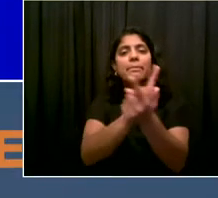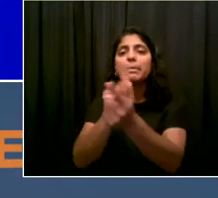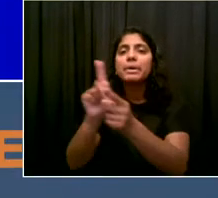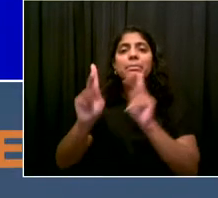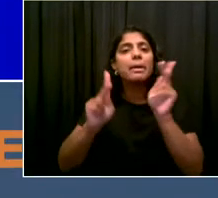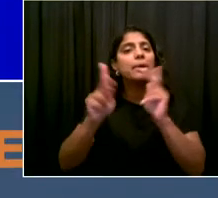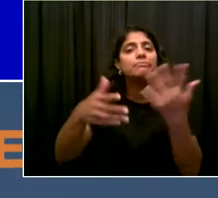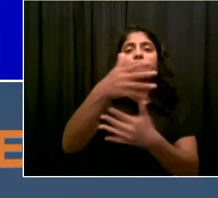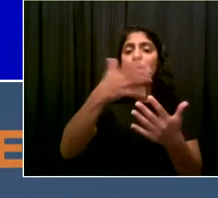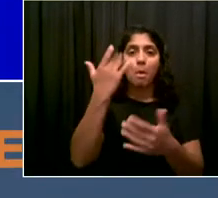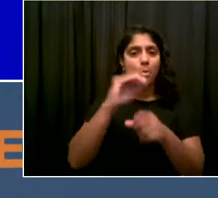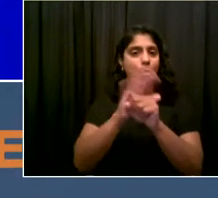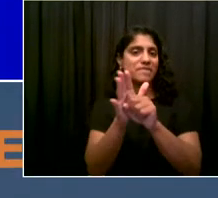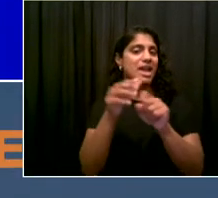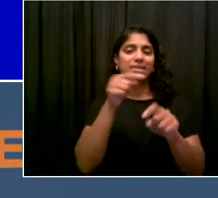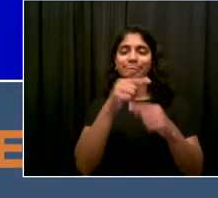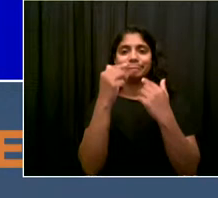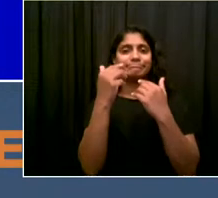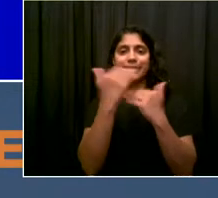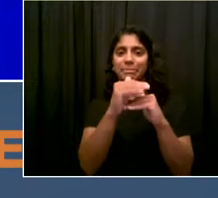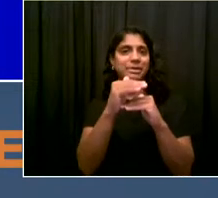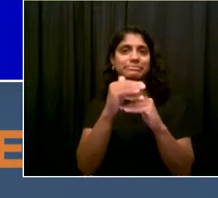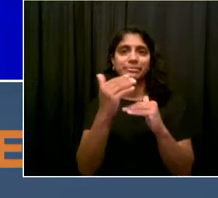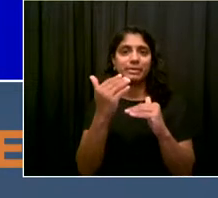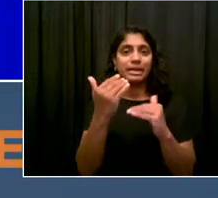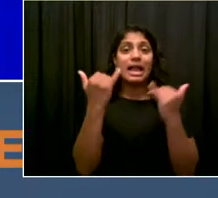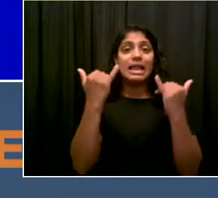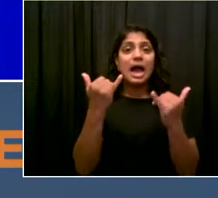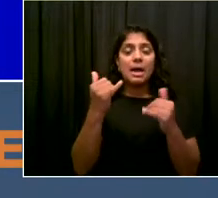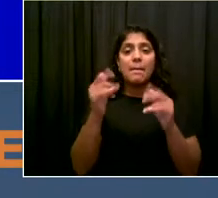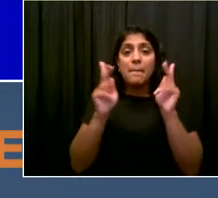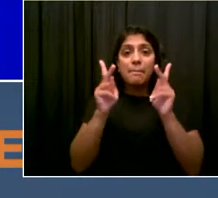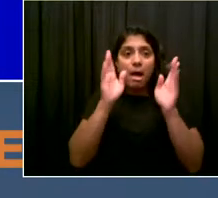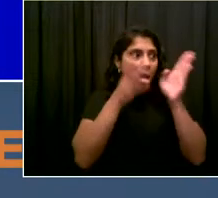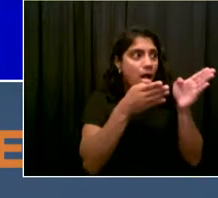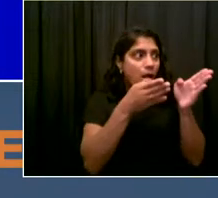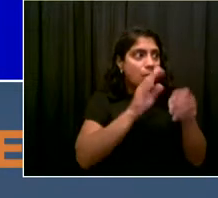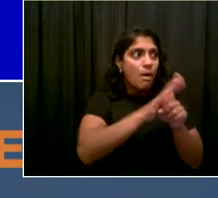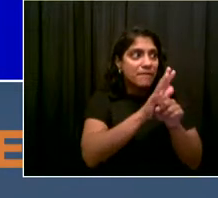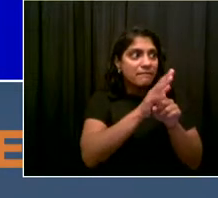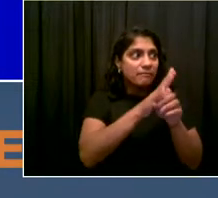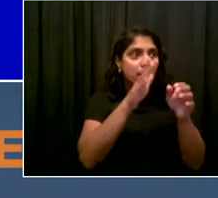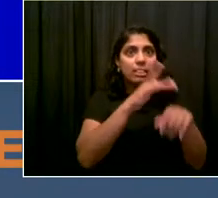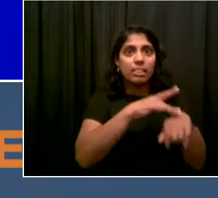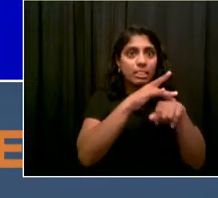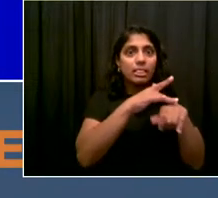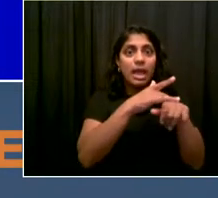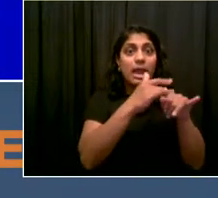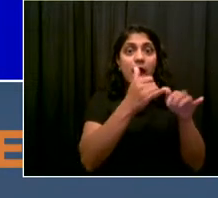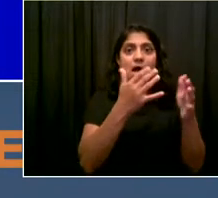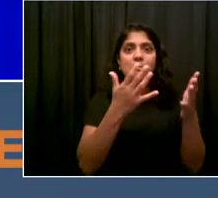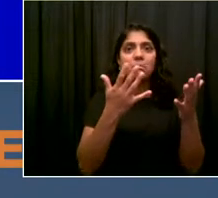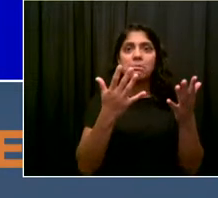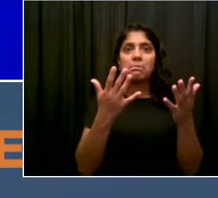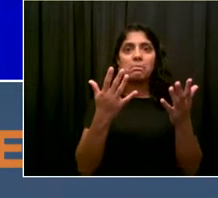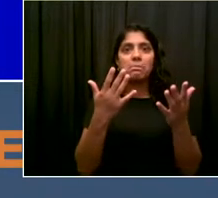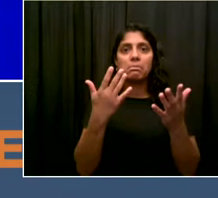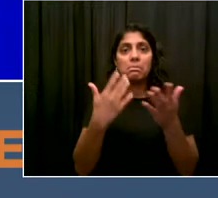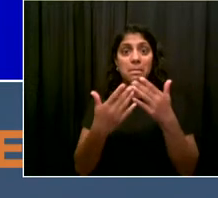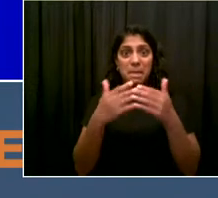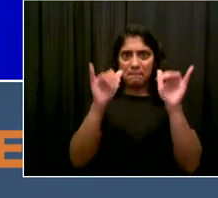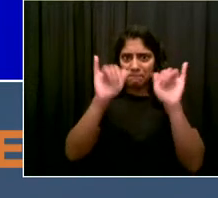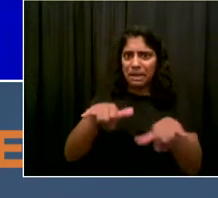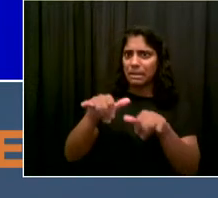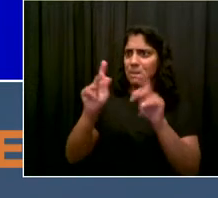That's really encouraging. So thank you to everyone who was a part of it. The latest information we have, total turnout,